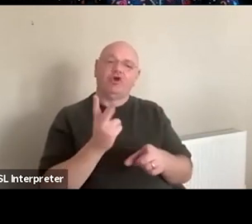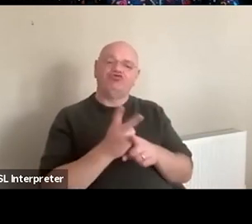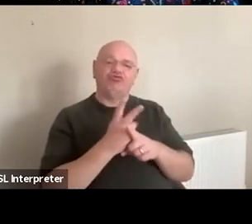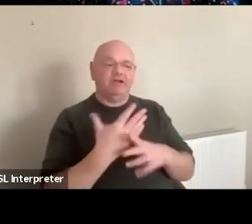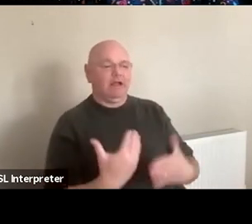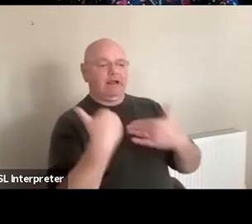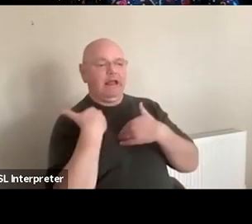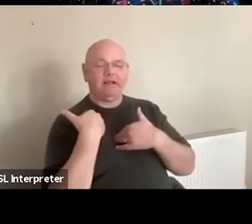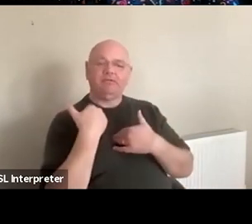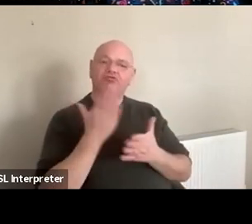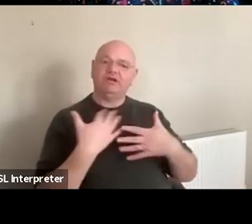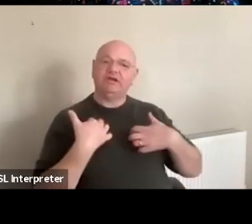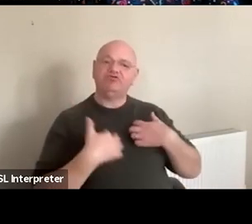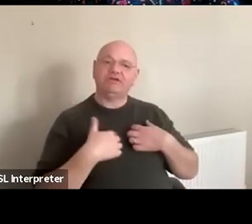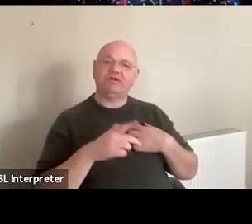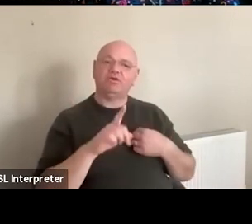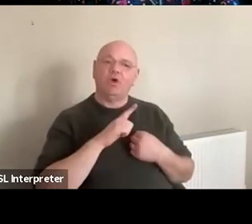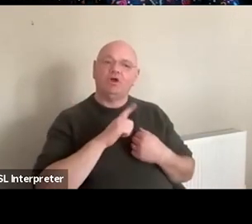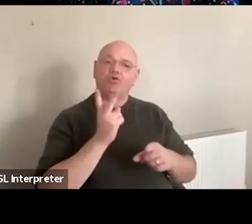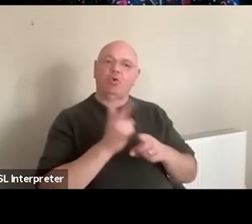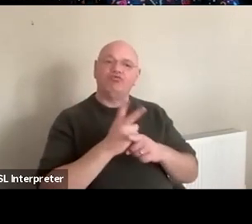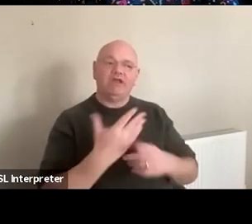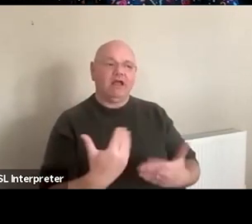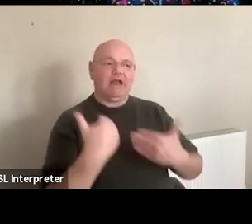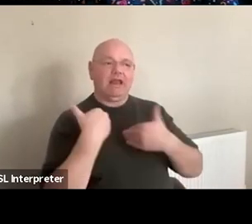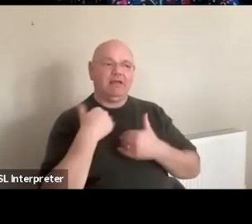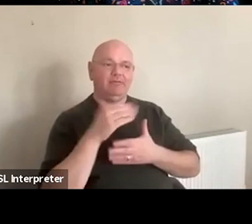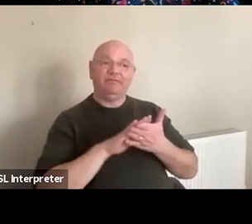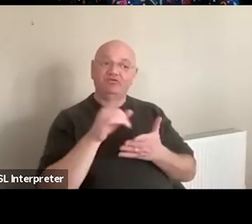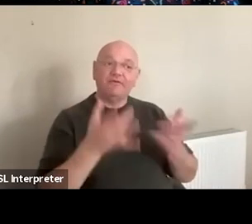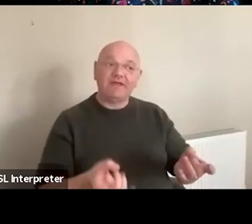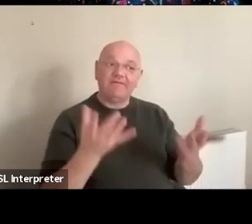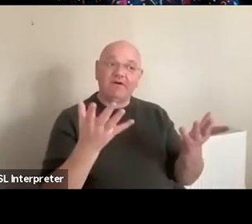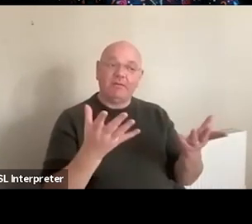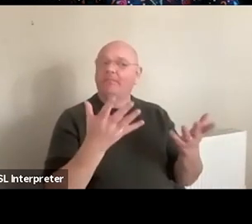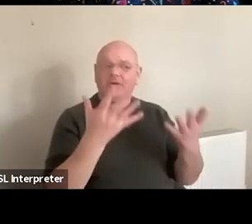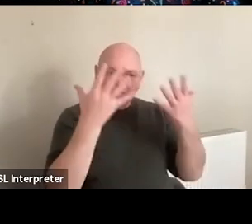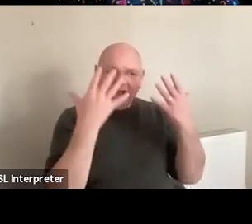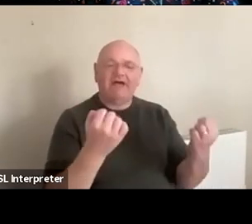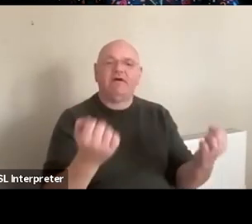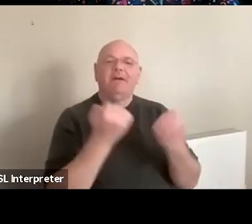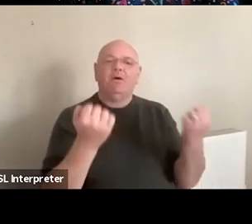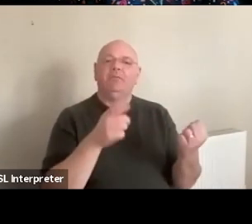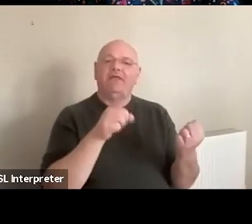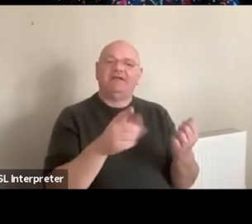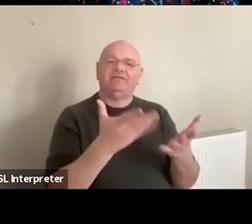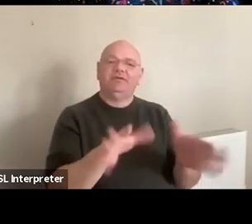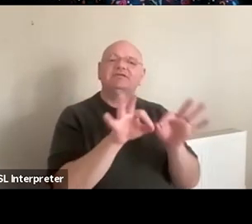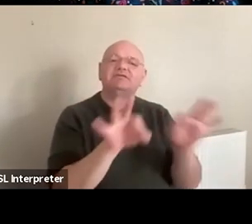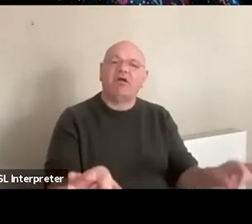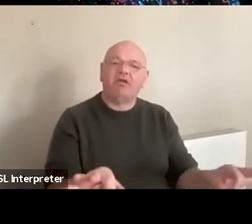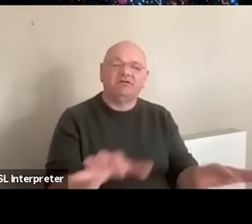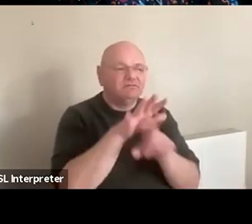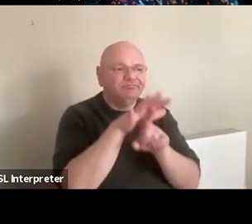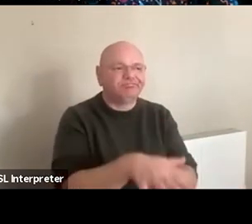it's going to get cheesy, because to reclaim suggests that you relinquished it at some point and you don't have it. You do have it. It's just been silenced. There you go. Cheesy as